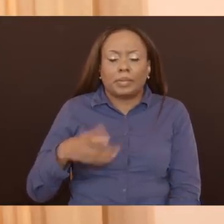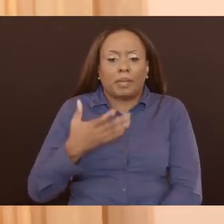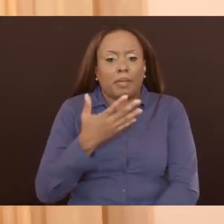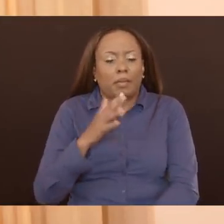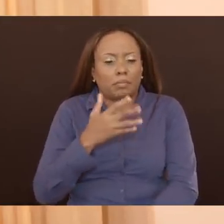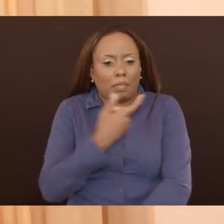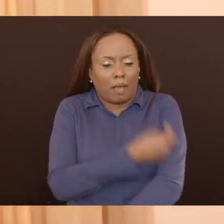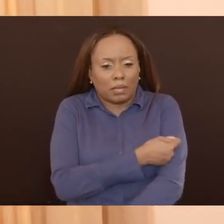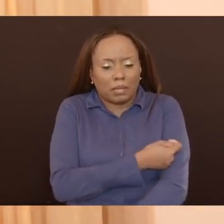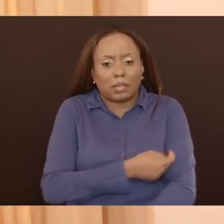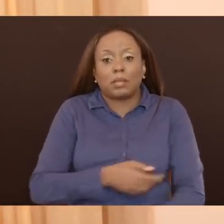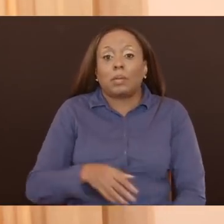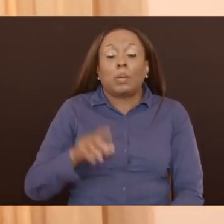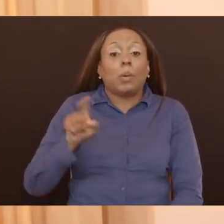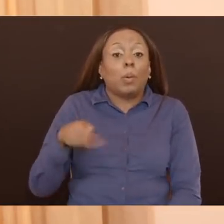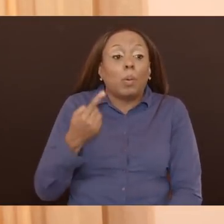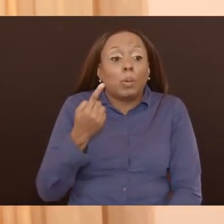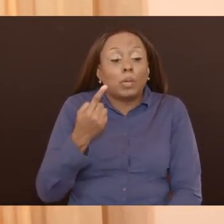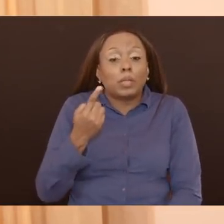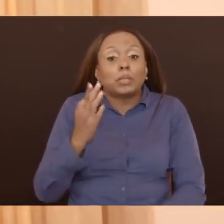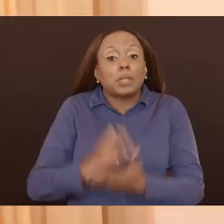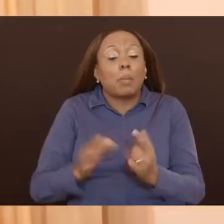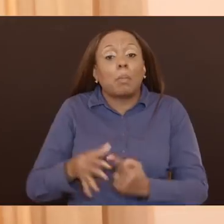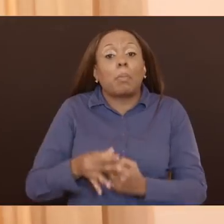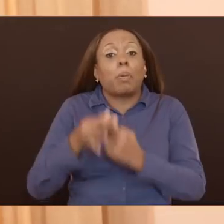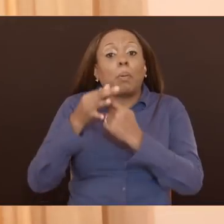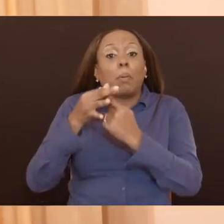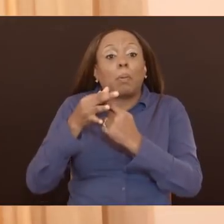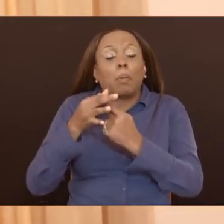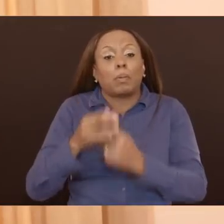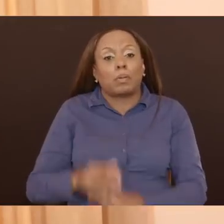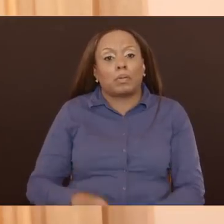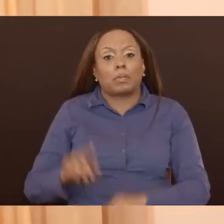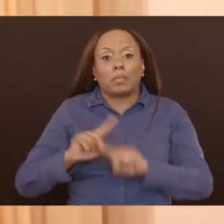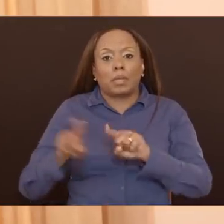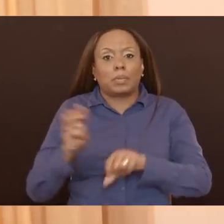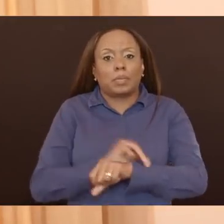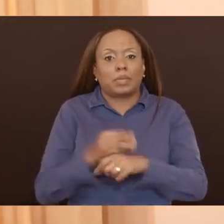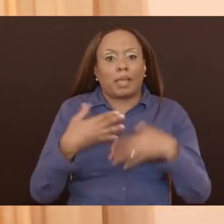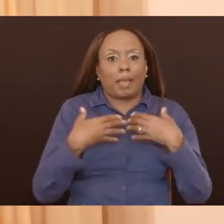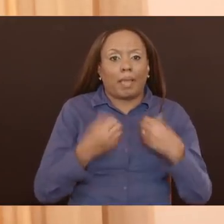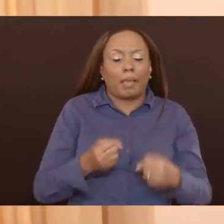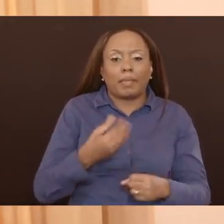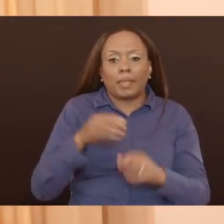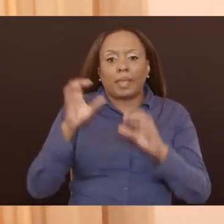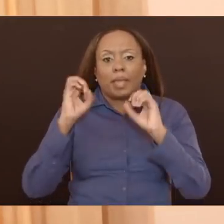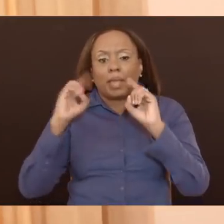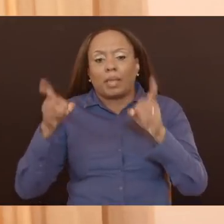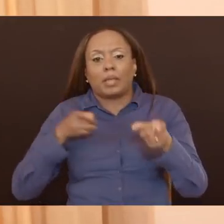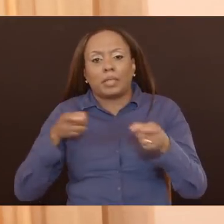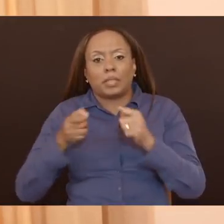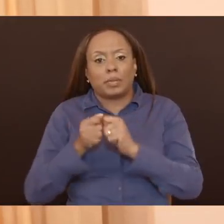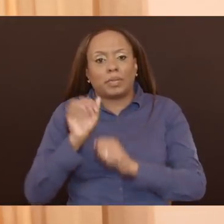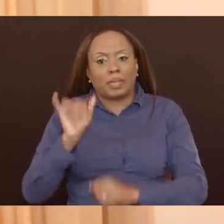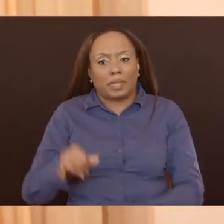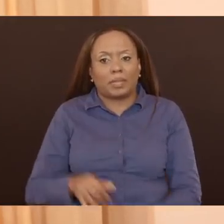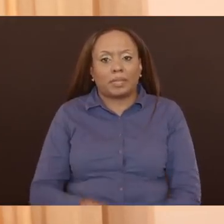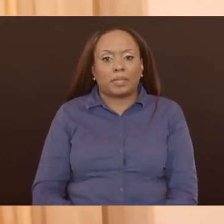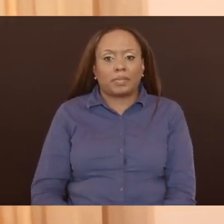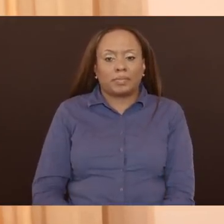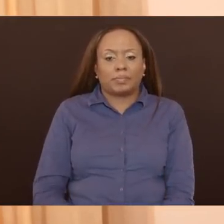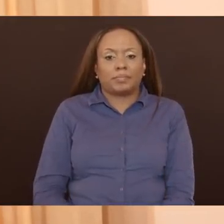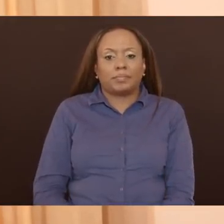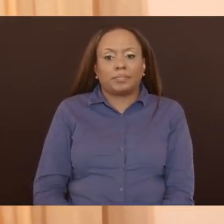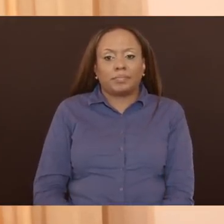two, medical condition. And the ministries of health and education deal with those in a seamless way. I want us